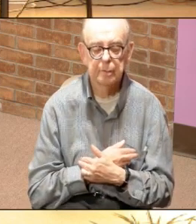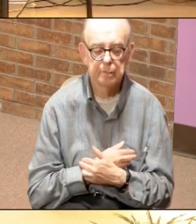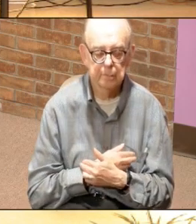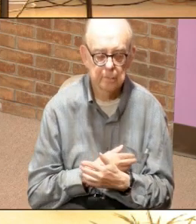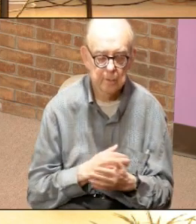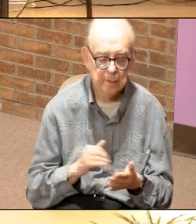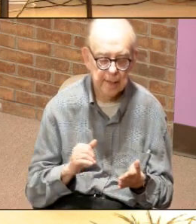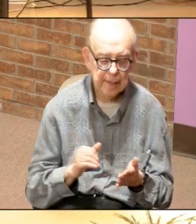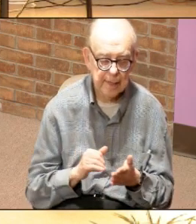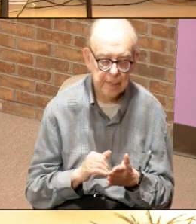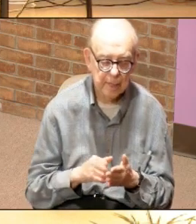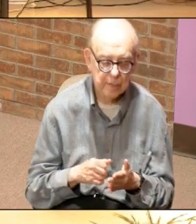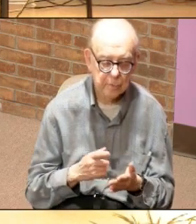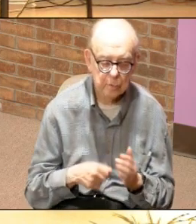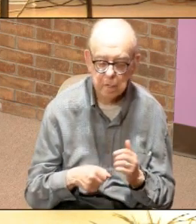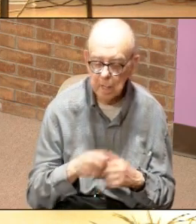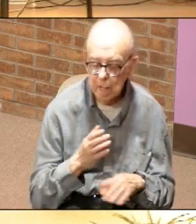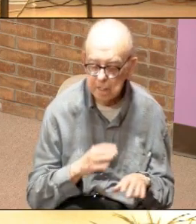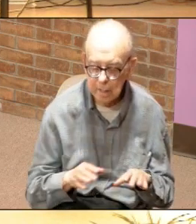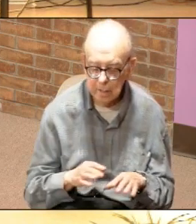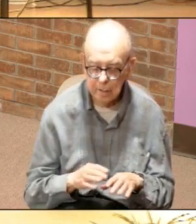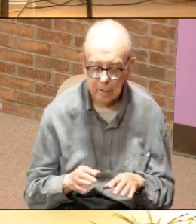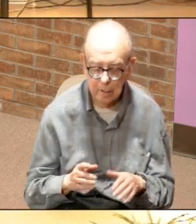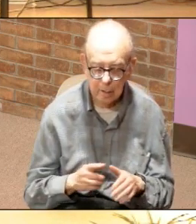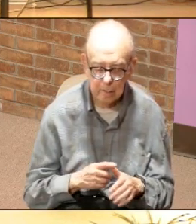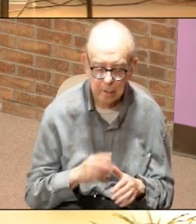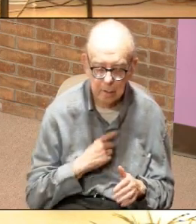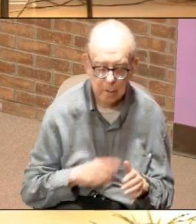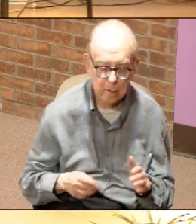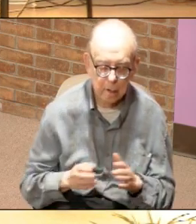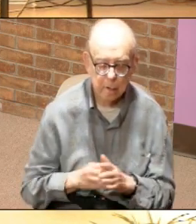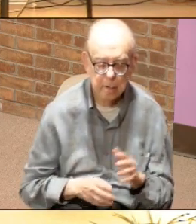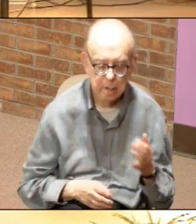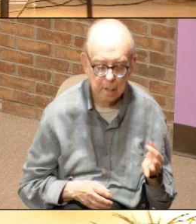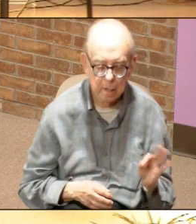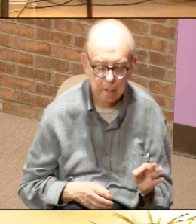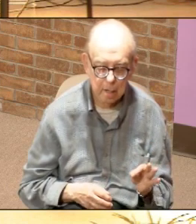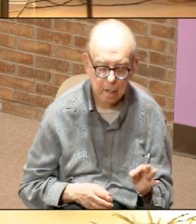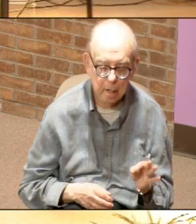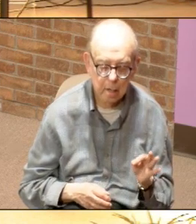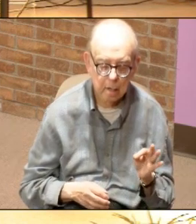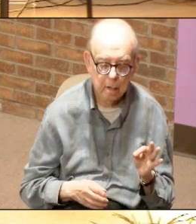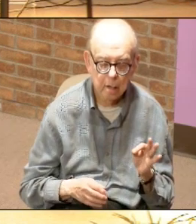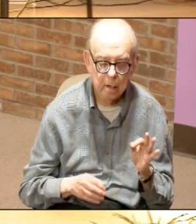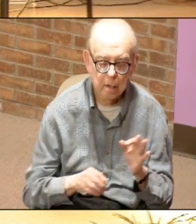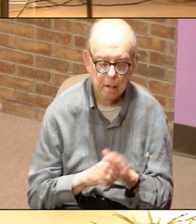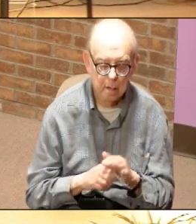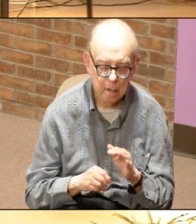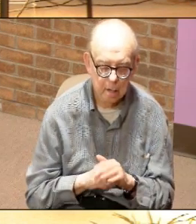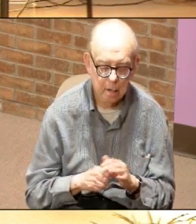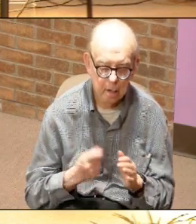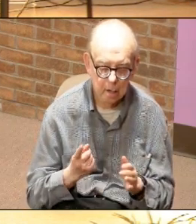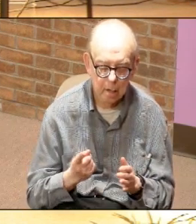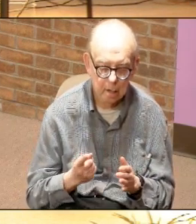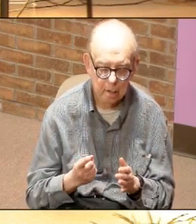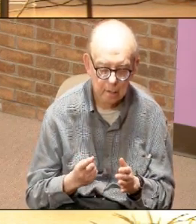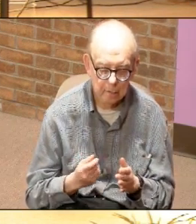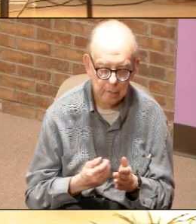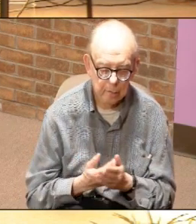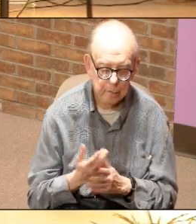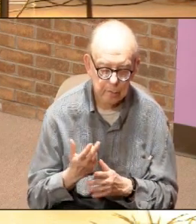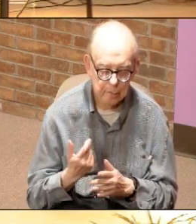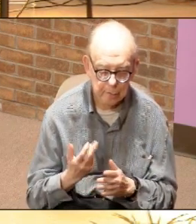And that's what He does. 1 Kings chapter 19 verses 11 through